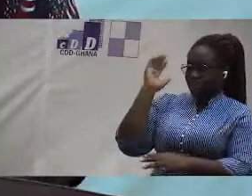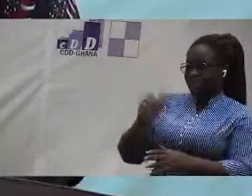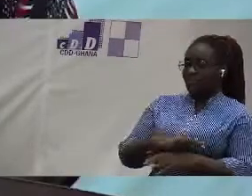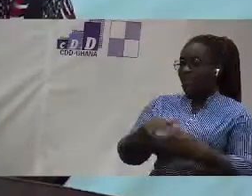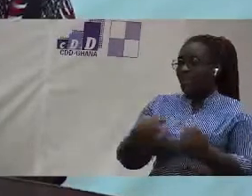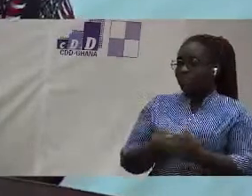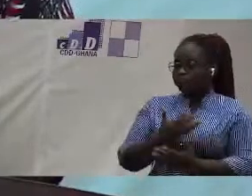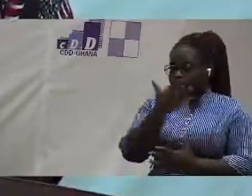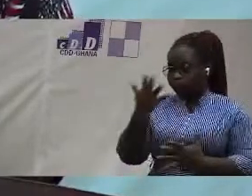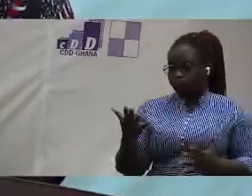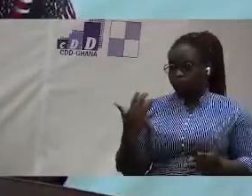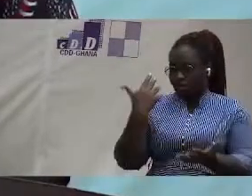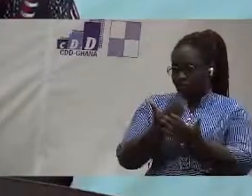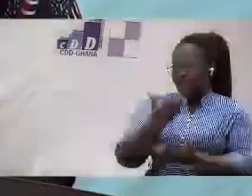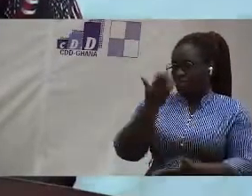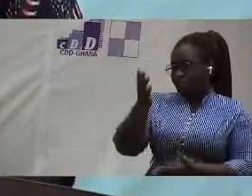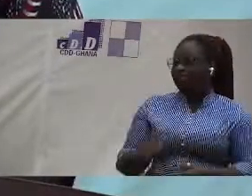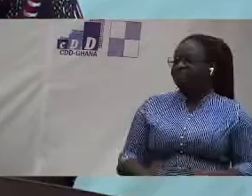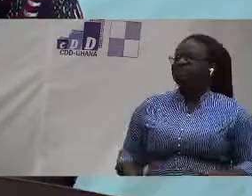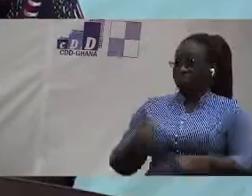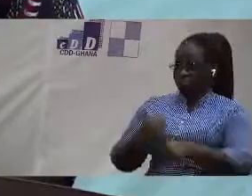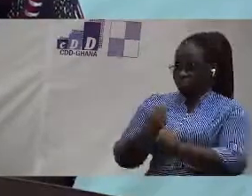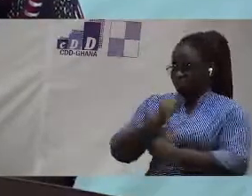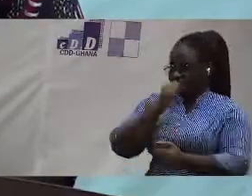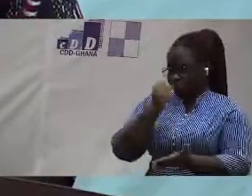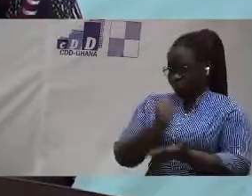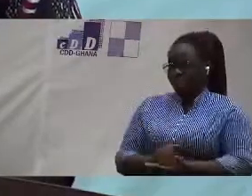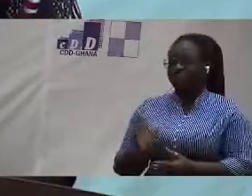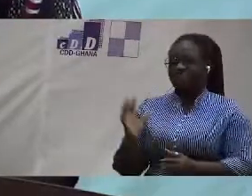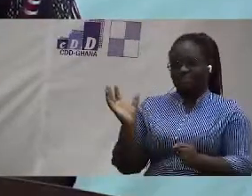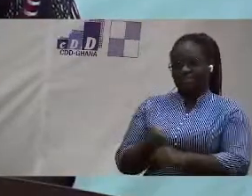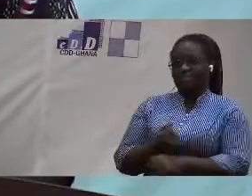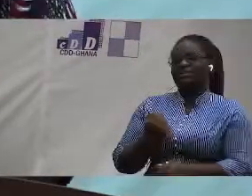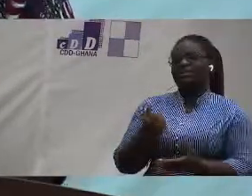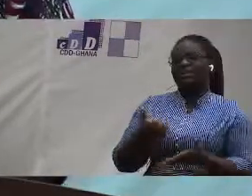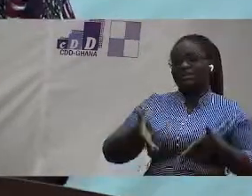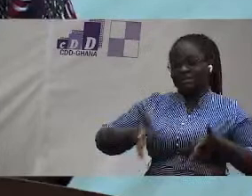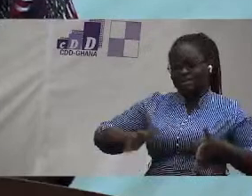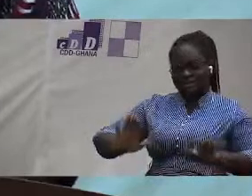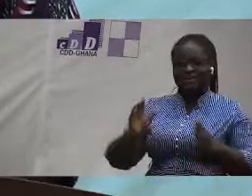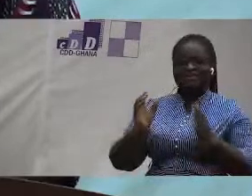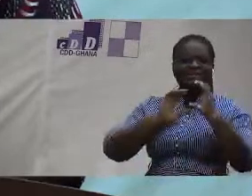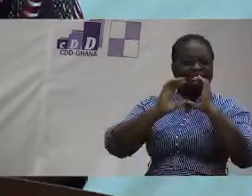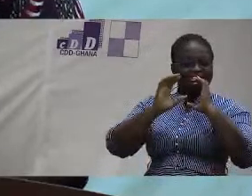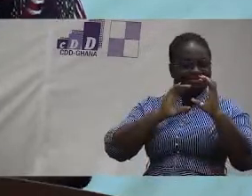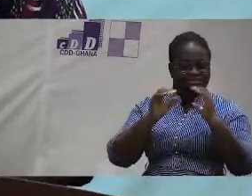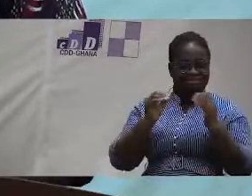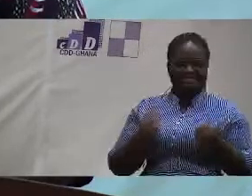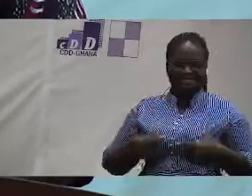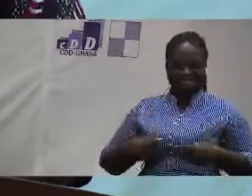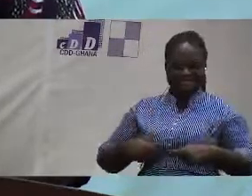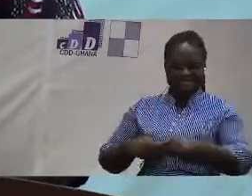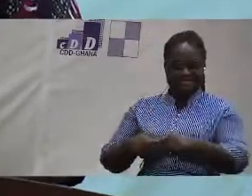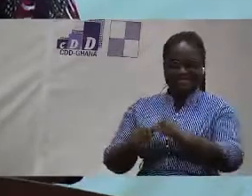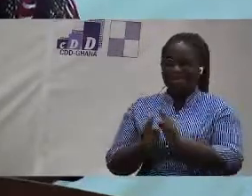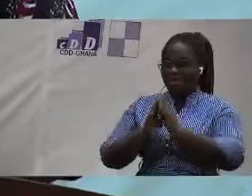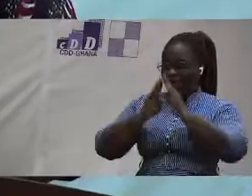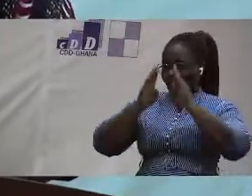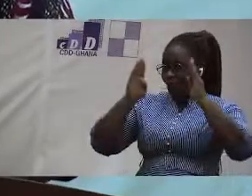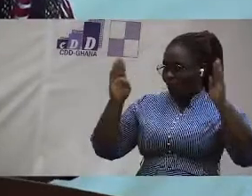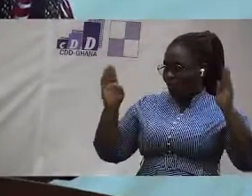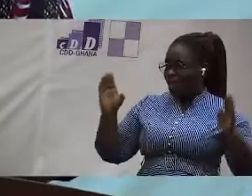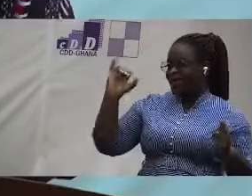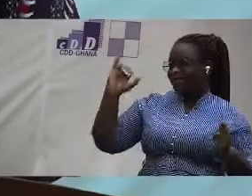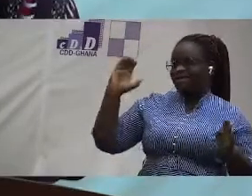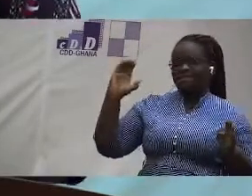17 lectures, all available outside. Please make sure you get a copy and let the discussion continue. Open our civic